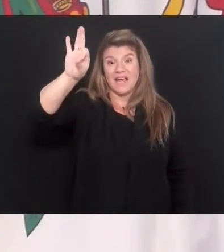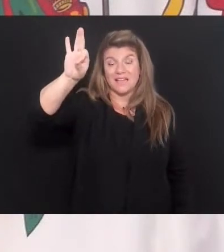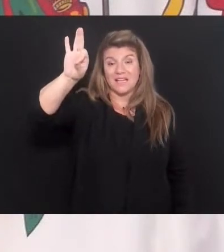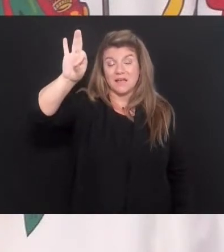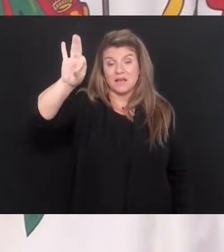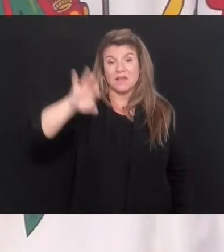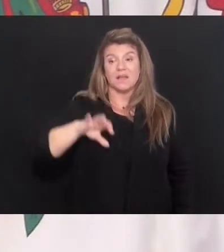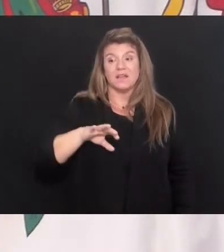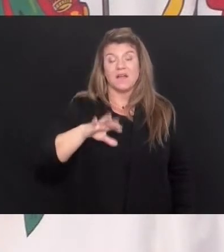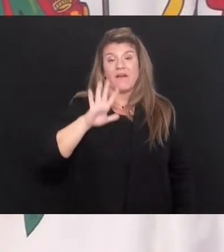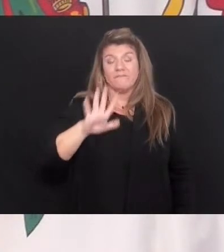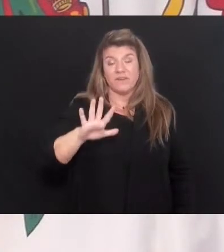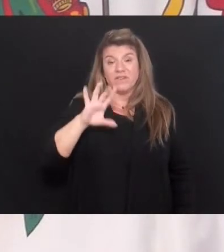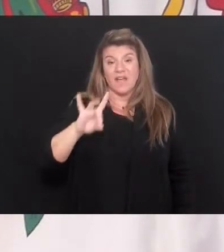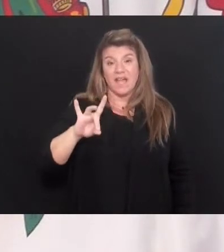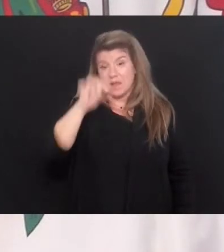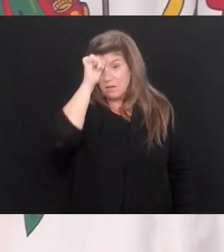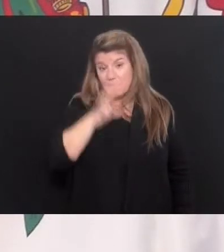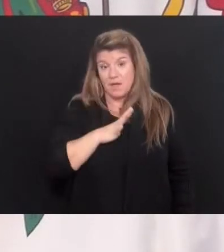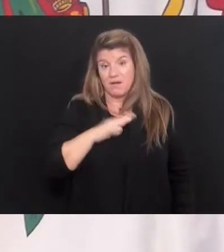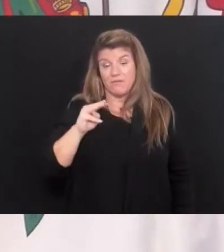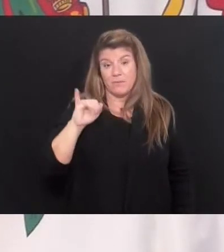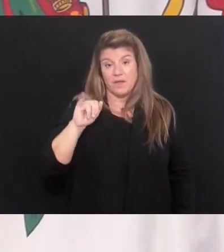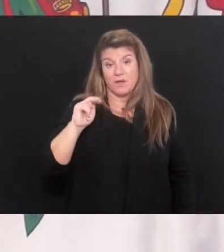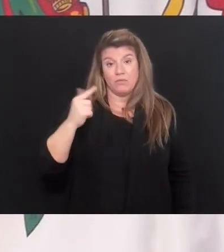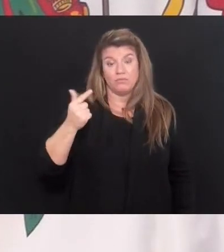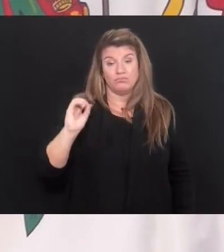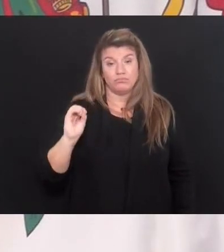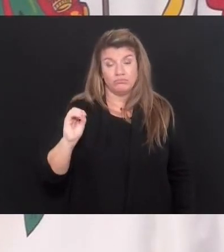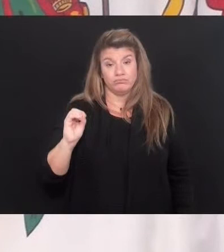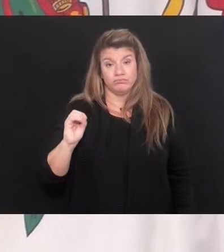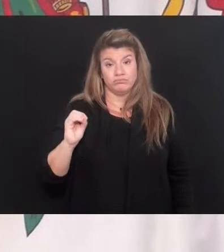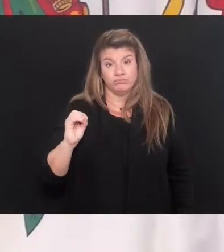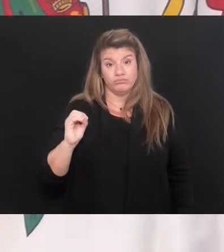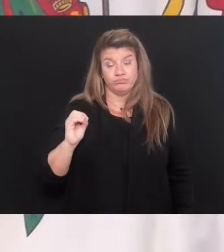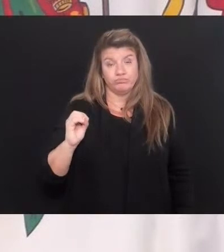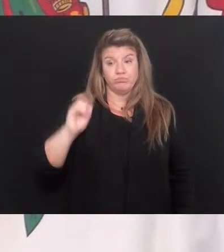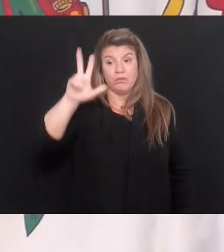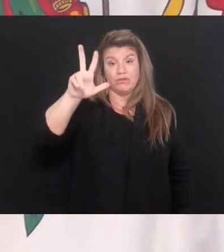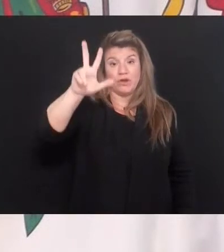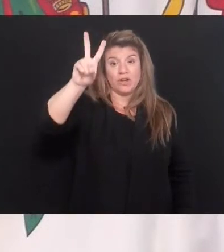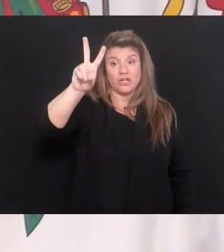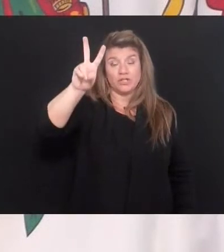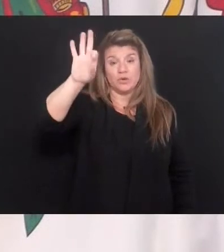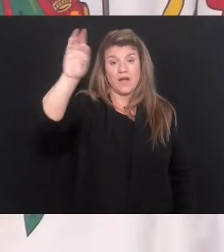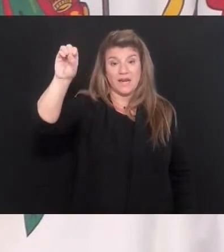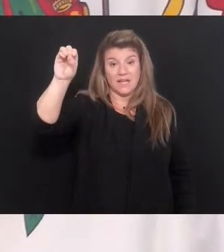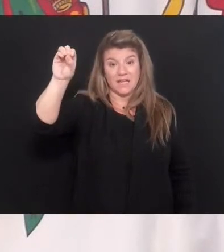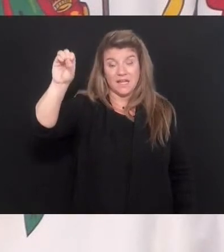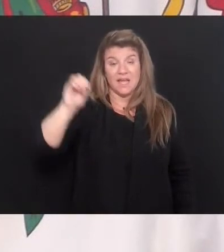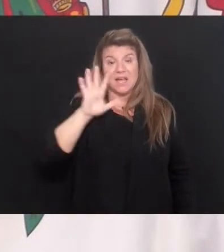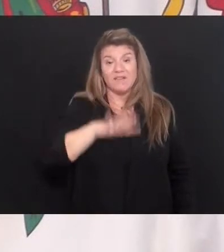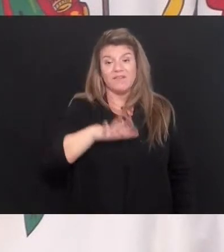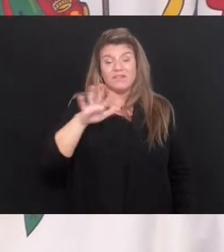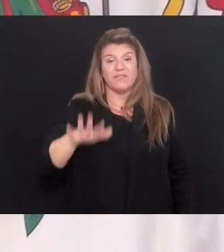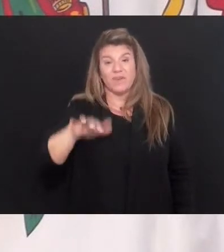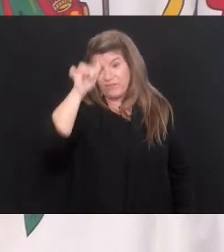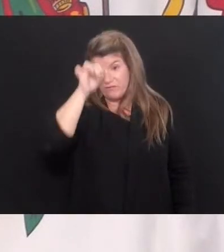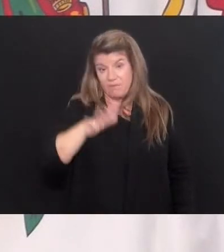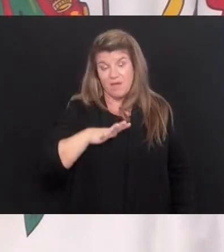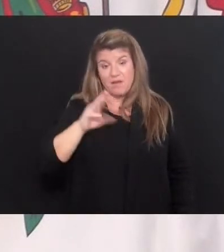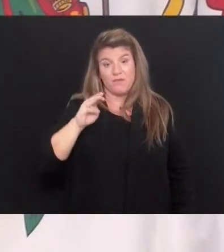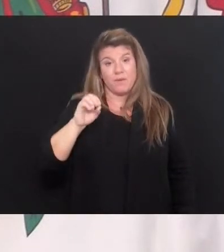death, a 58-year-old male from Mingo County. The 3,290th death, a 55-year-old male